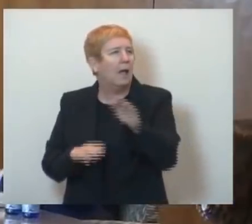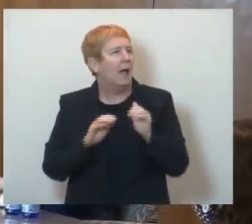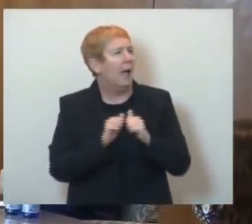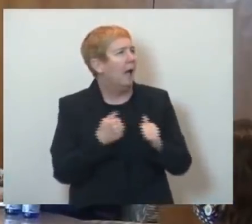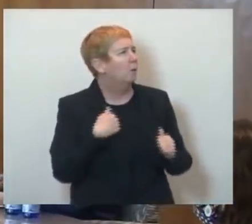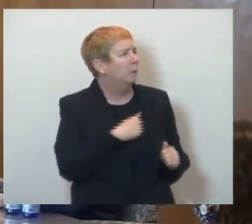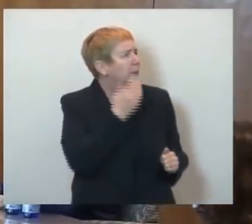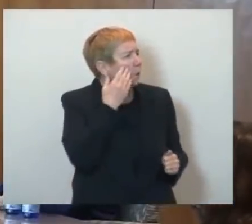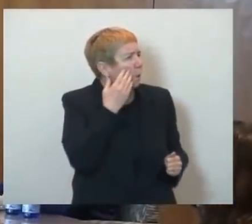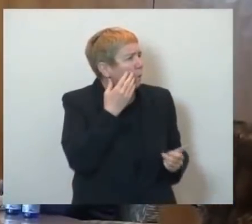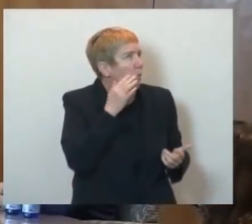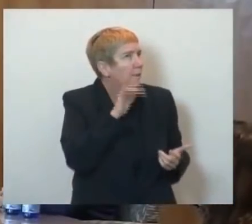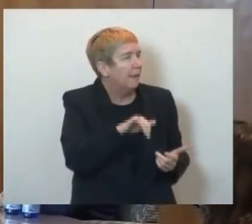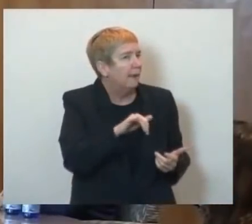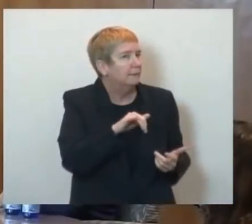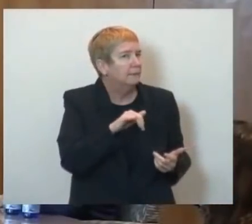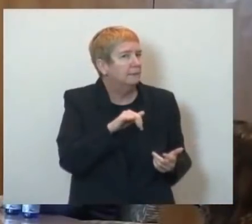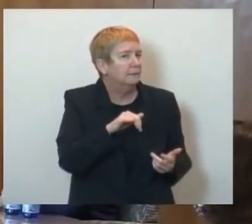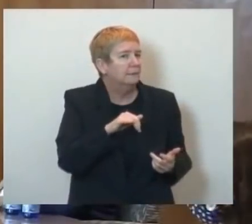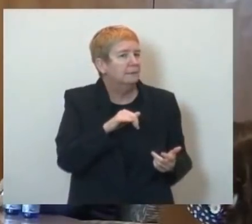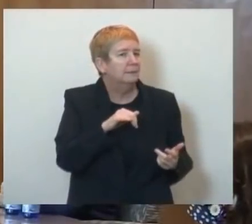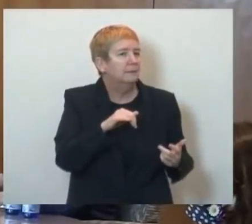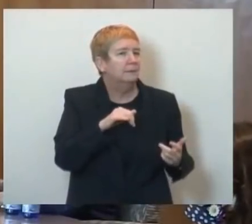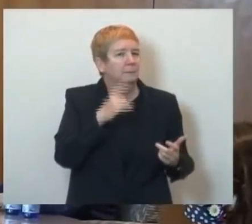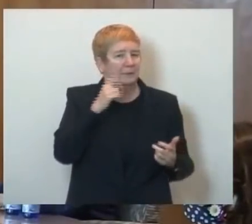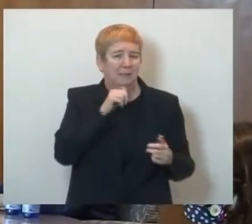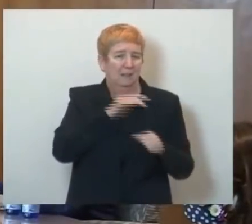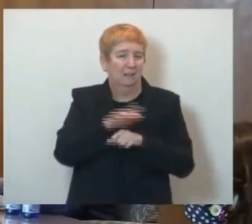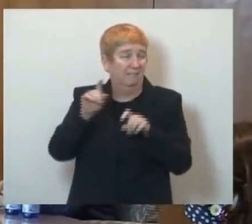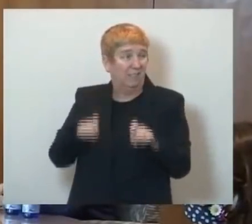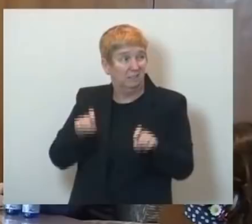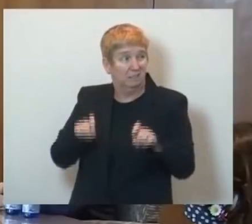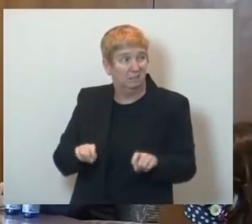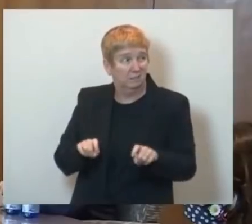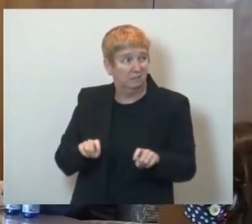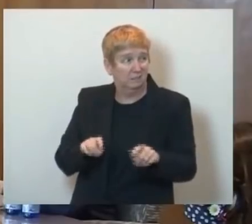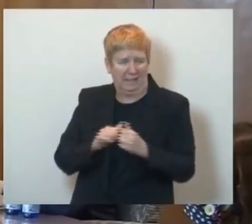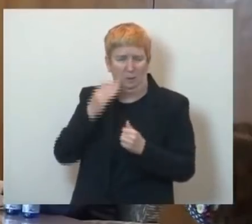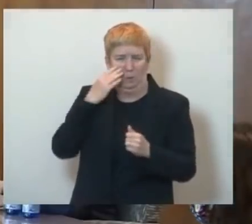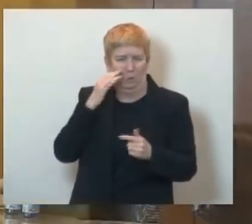because not enough people are getting tests?